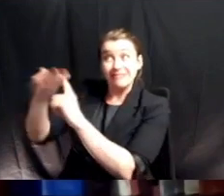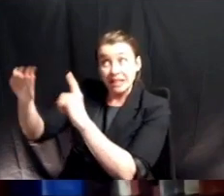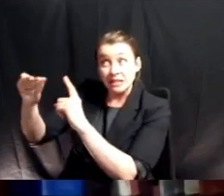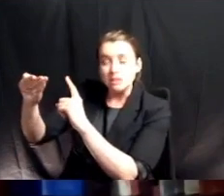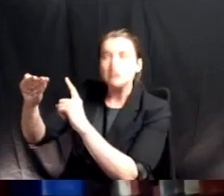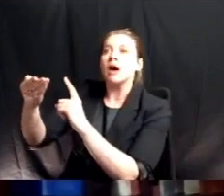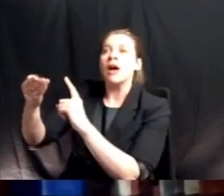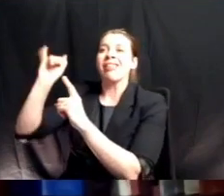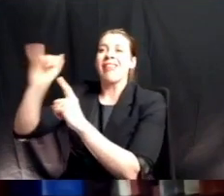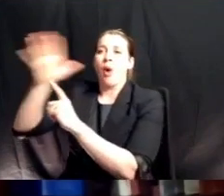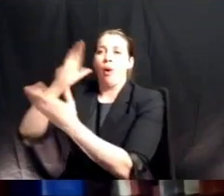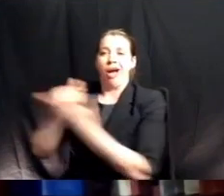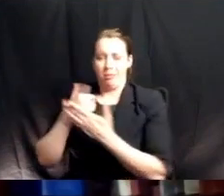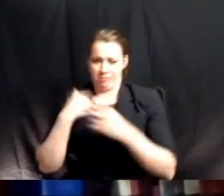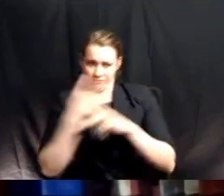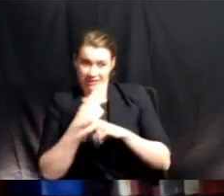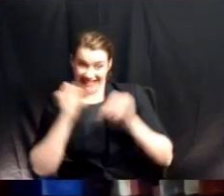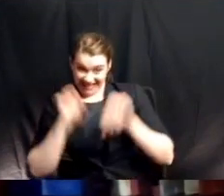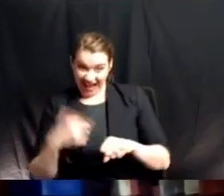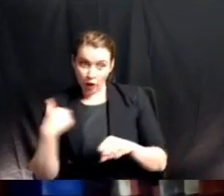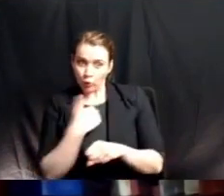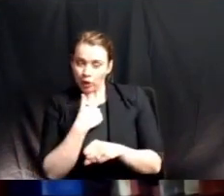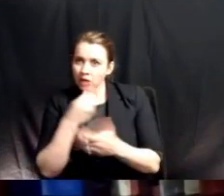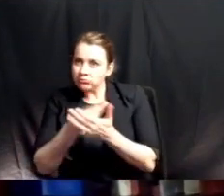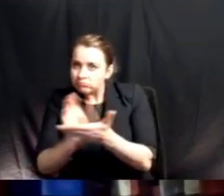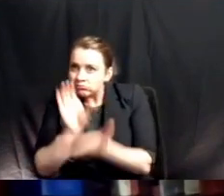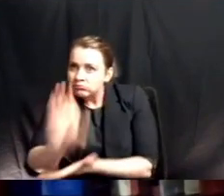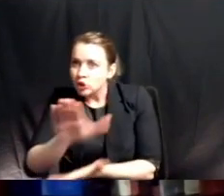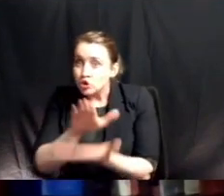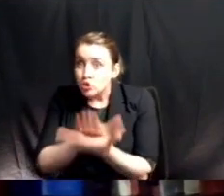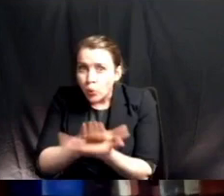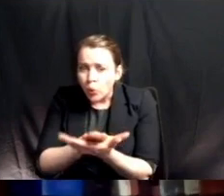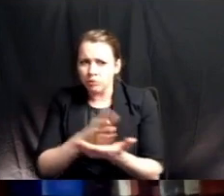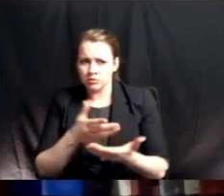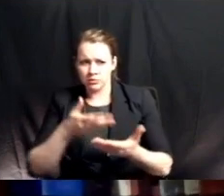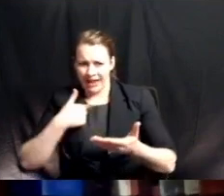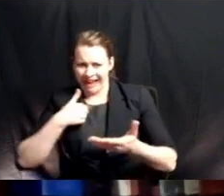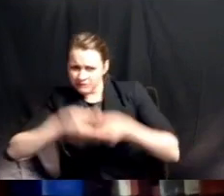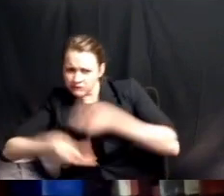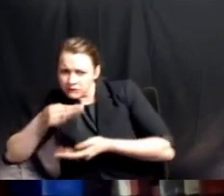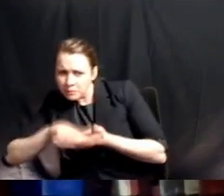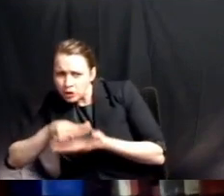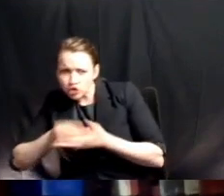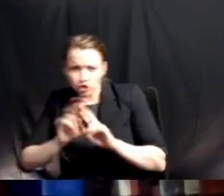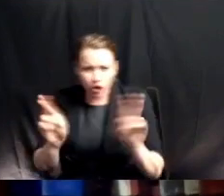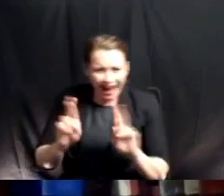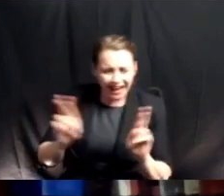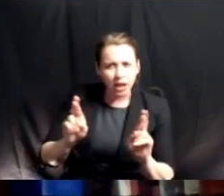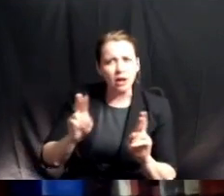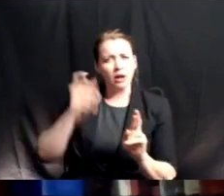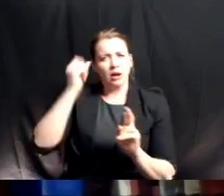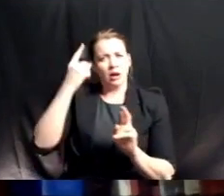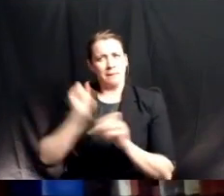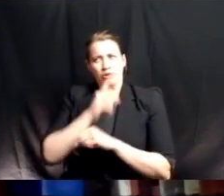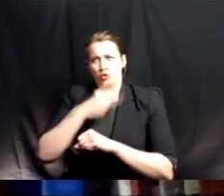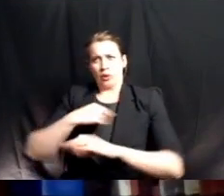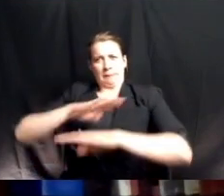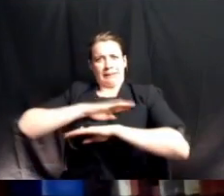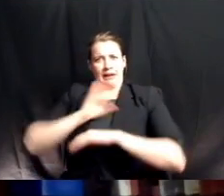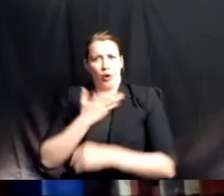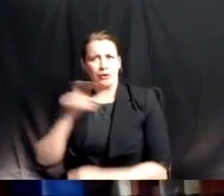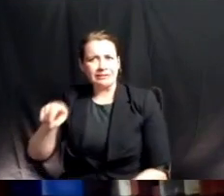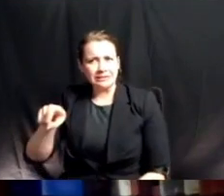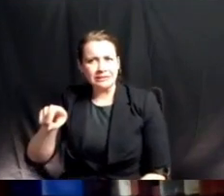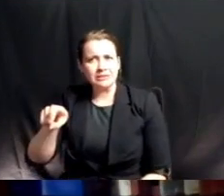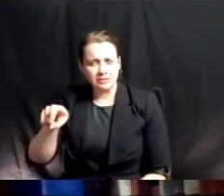schools, to meet the evidence-based funding that we all want to meet, and to